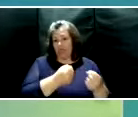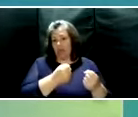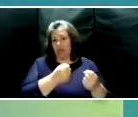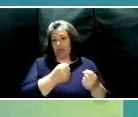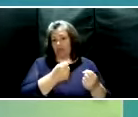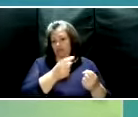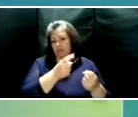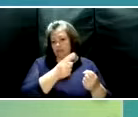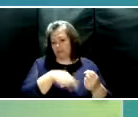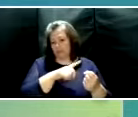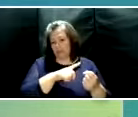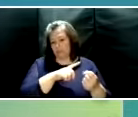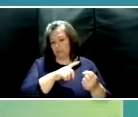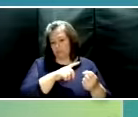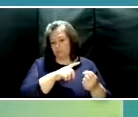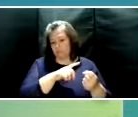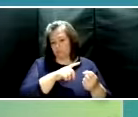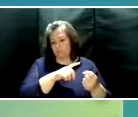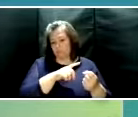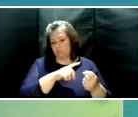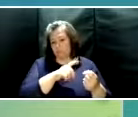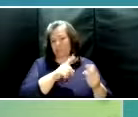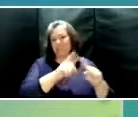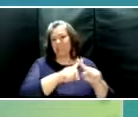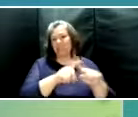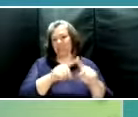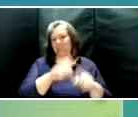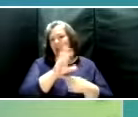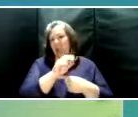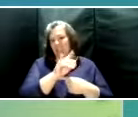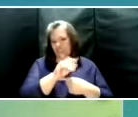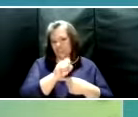pretty much the conditions or the environment